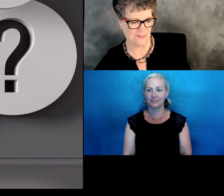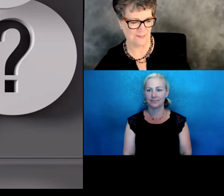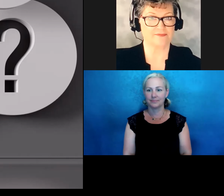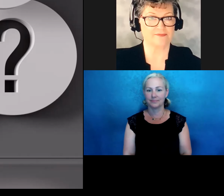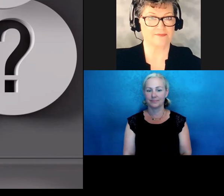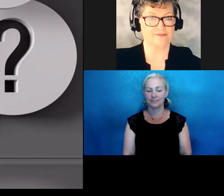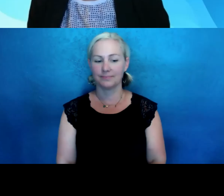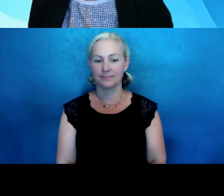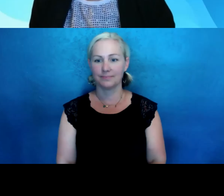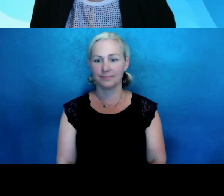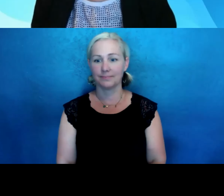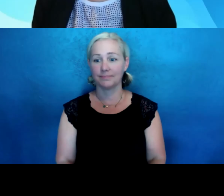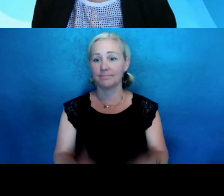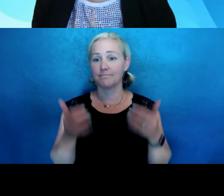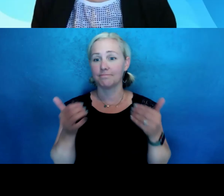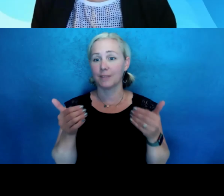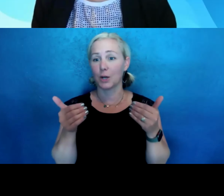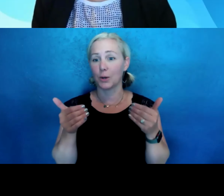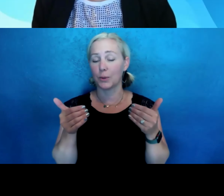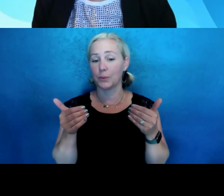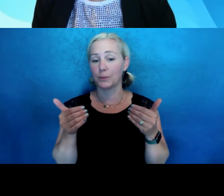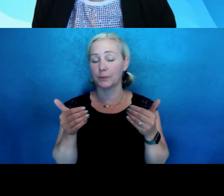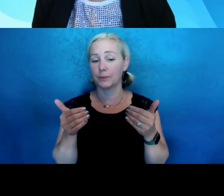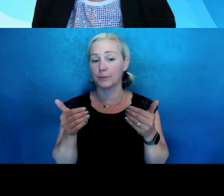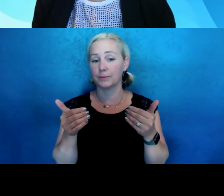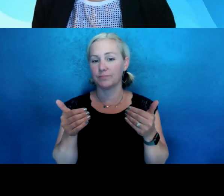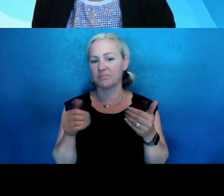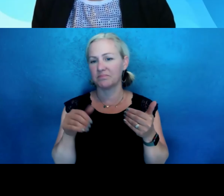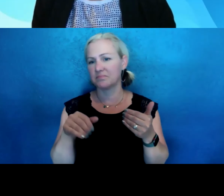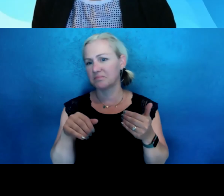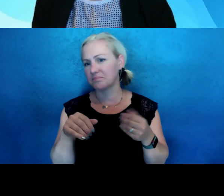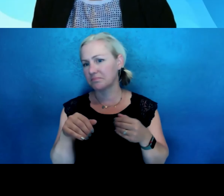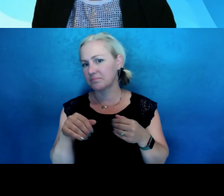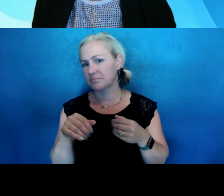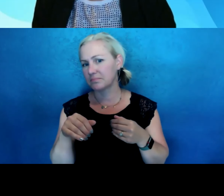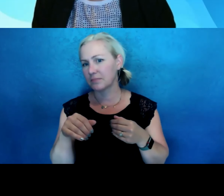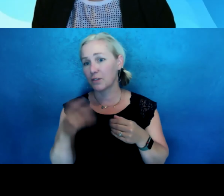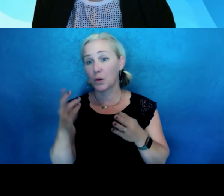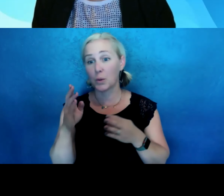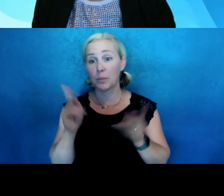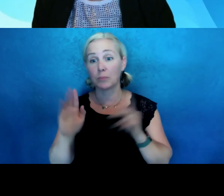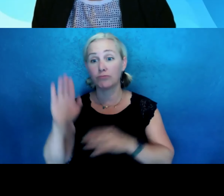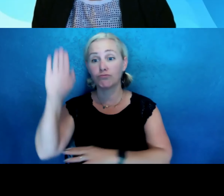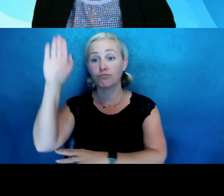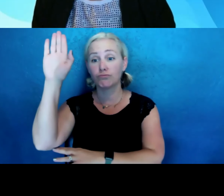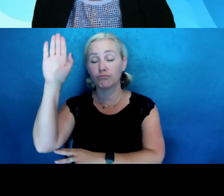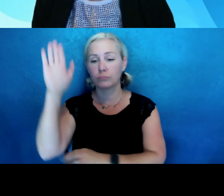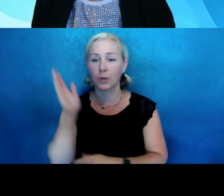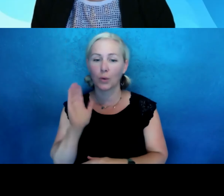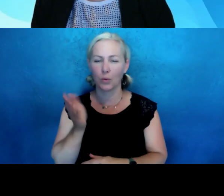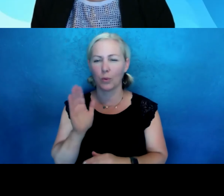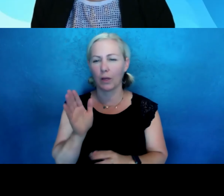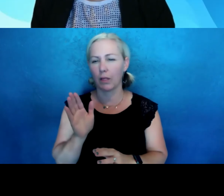Great. Let's move on to, let's just take a couple of the raised hands. We'll open up